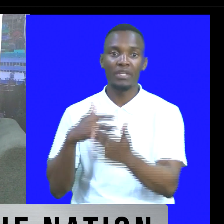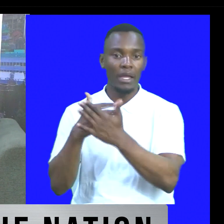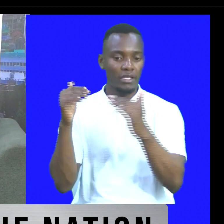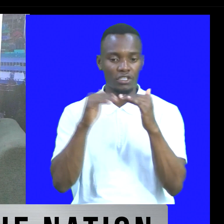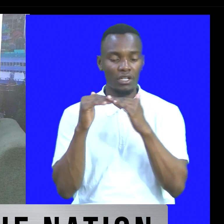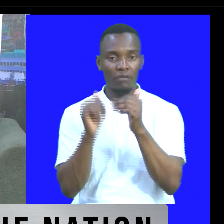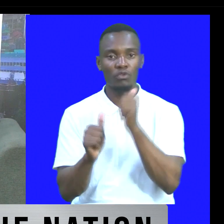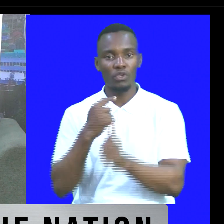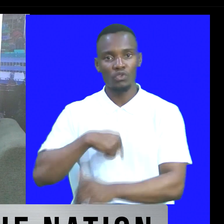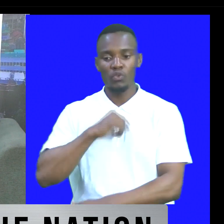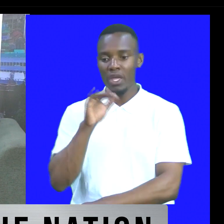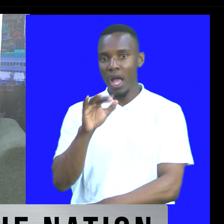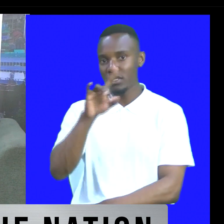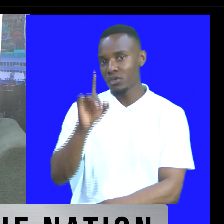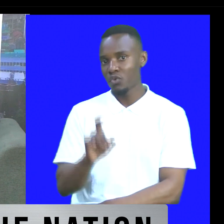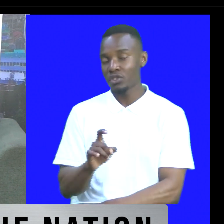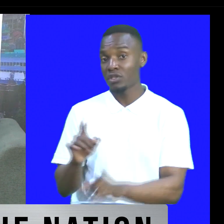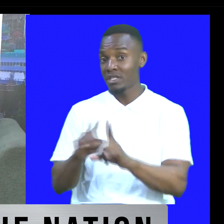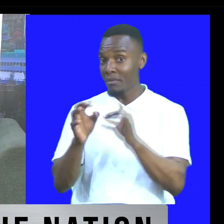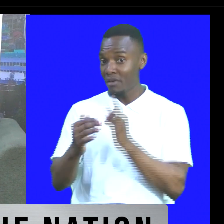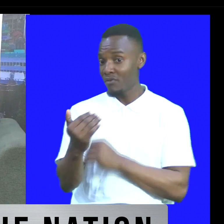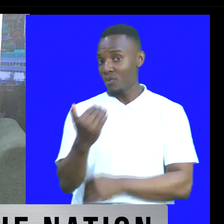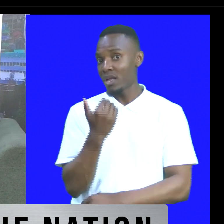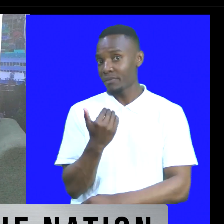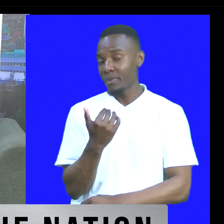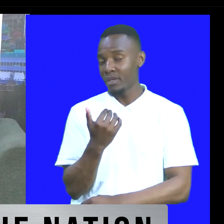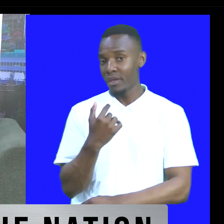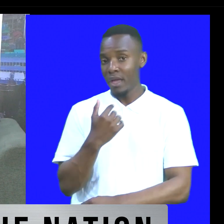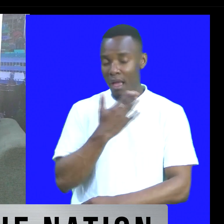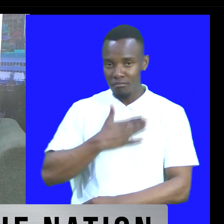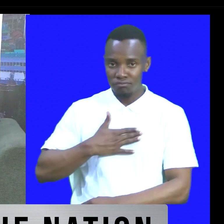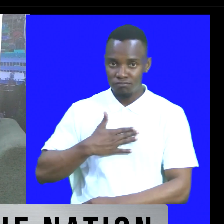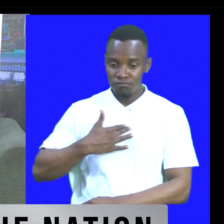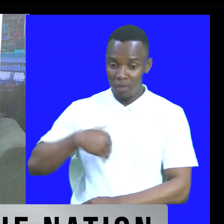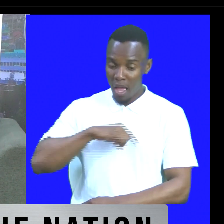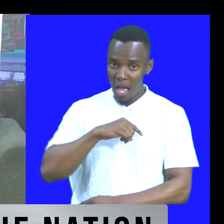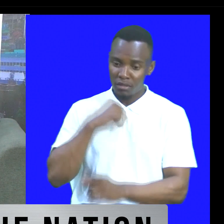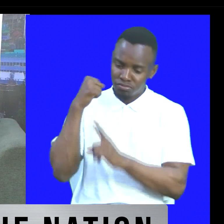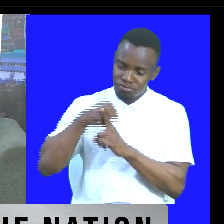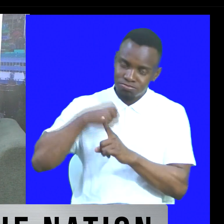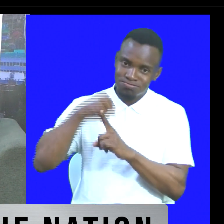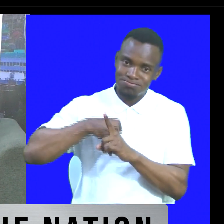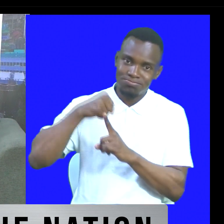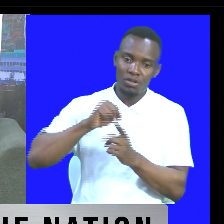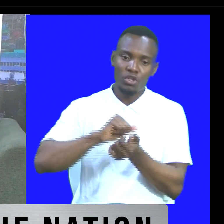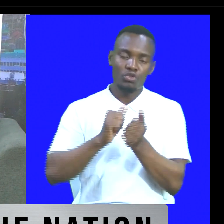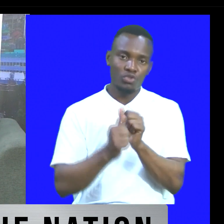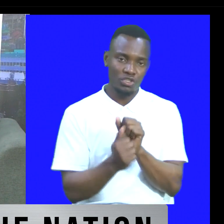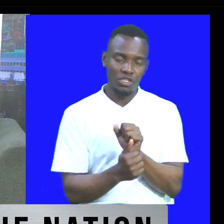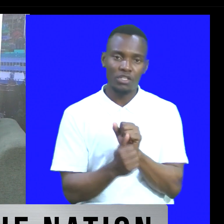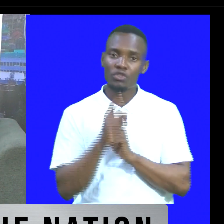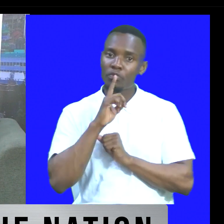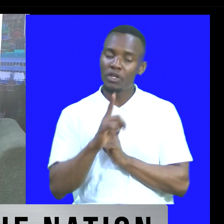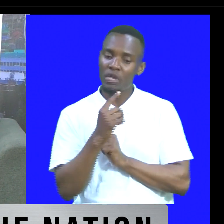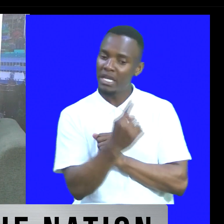ask questions. And in fact, Jonah, me, if you ask me, Right. and some of us are pushing for changes in the referendum to ensure that